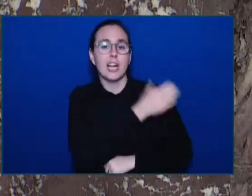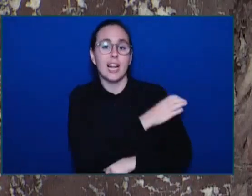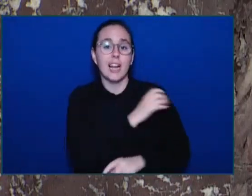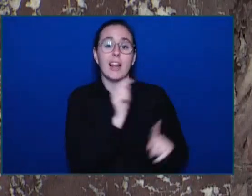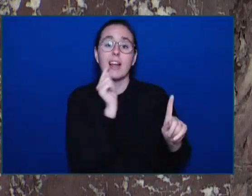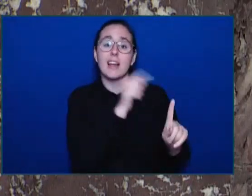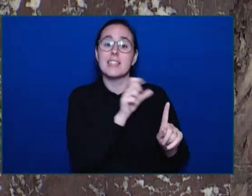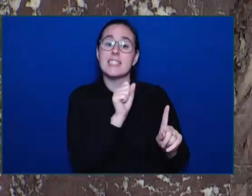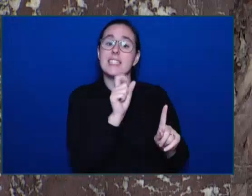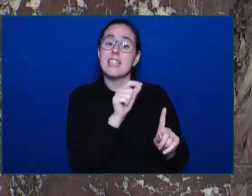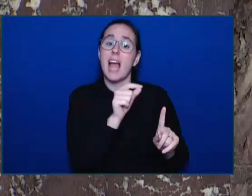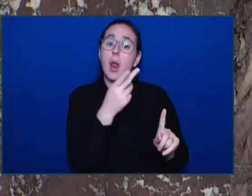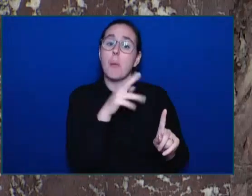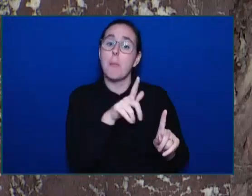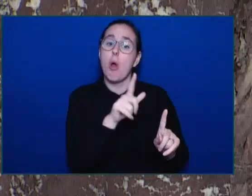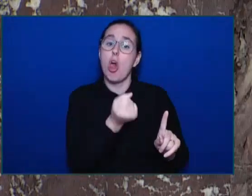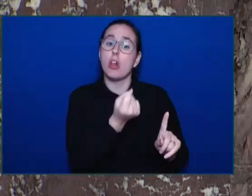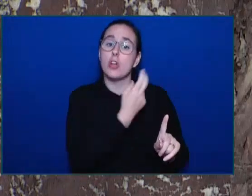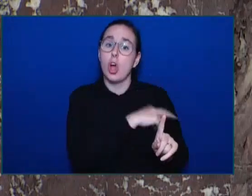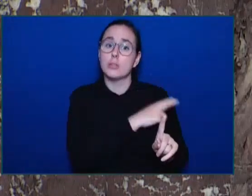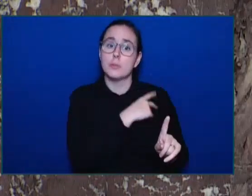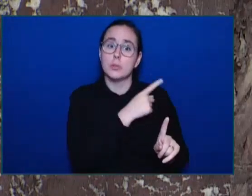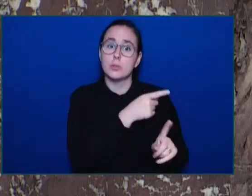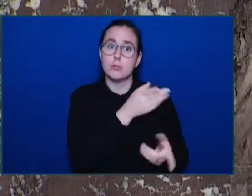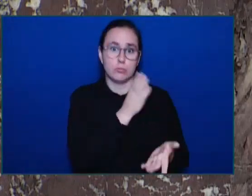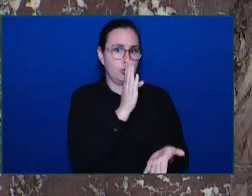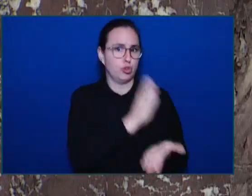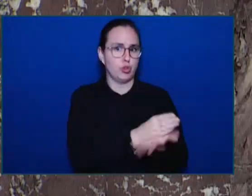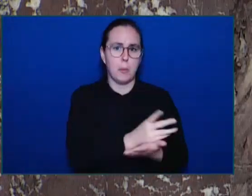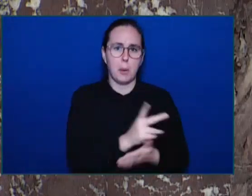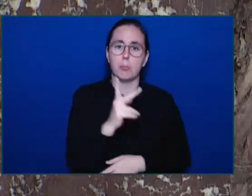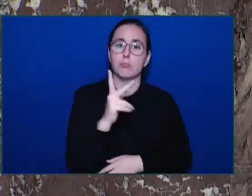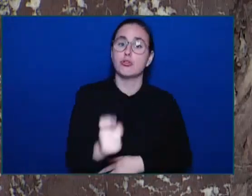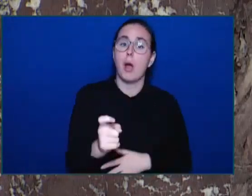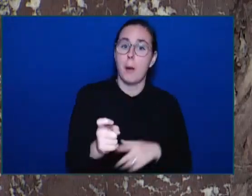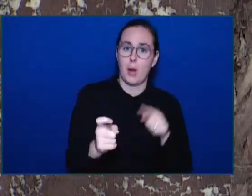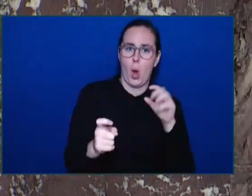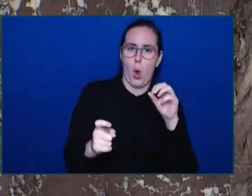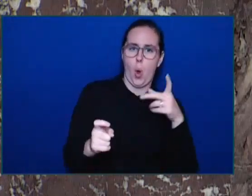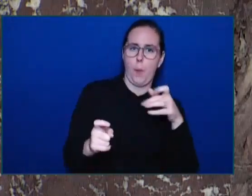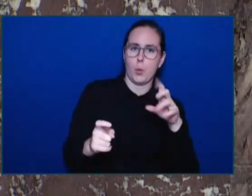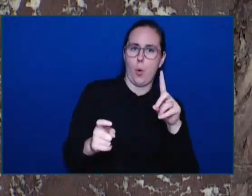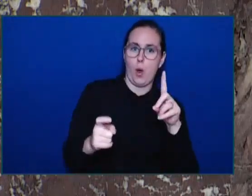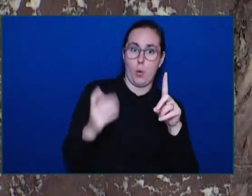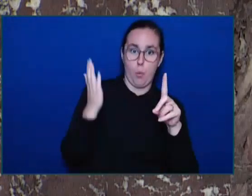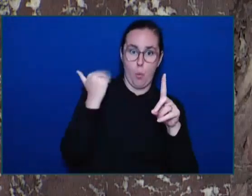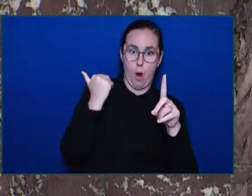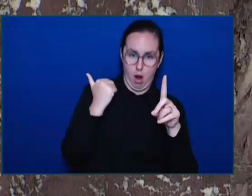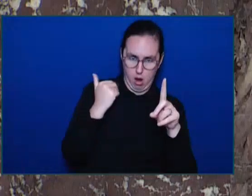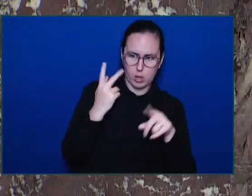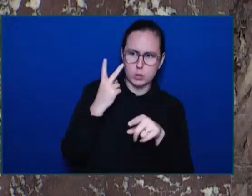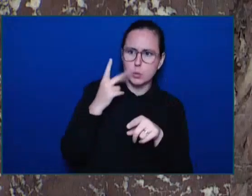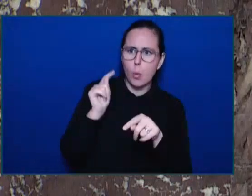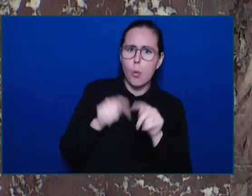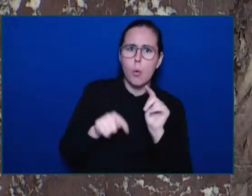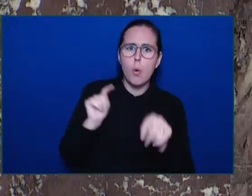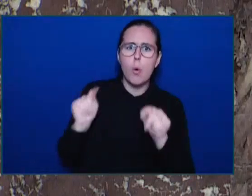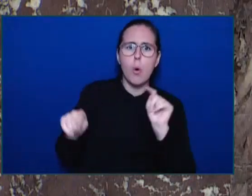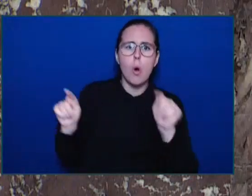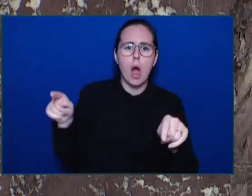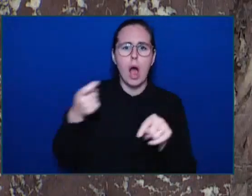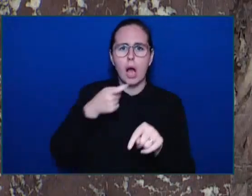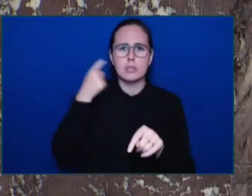see more kids getting addicted, but this government hasn't told anyone about the risks and keeps recklessly plunging